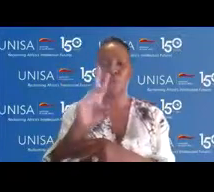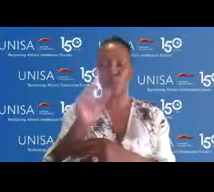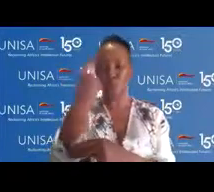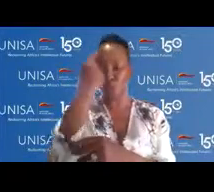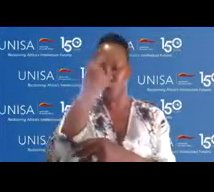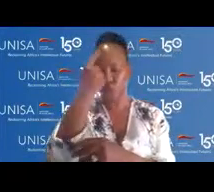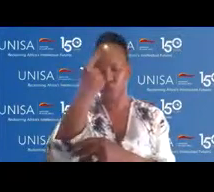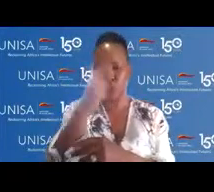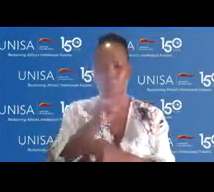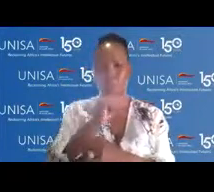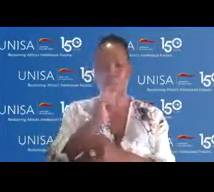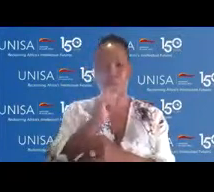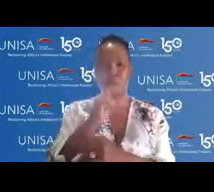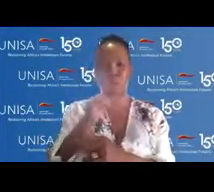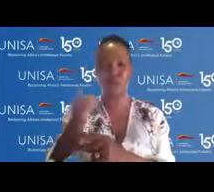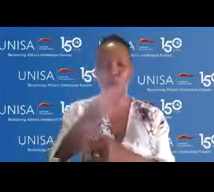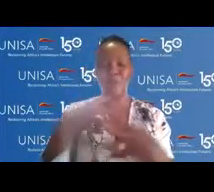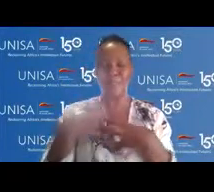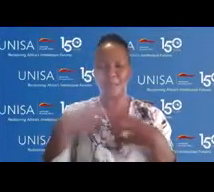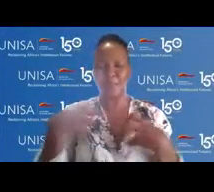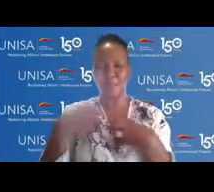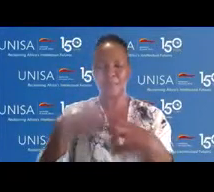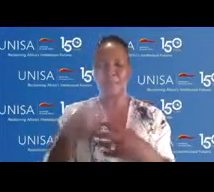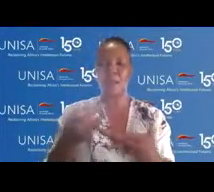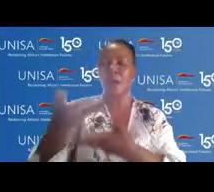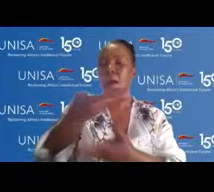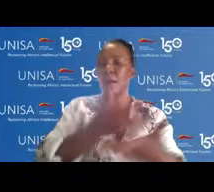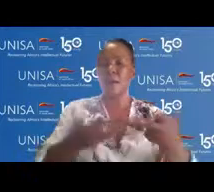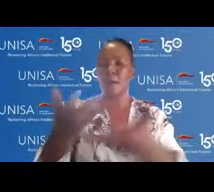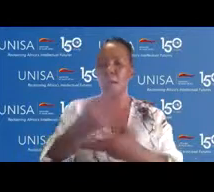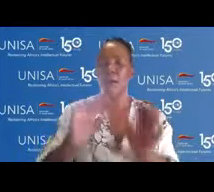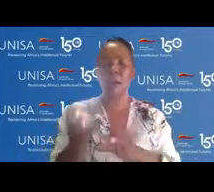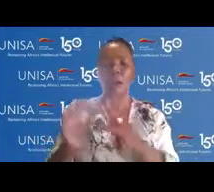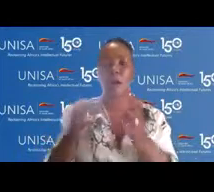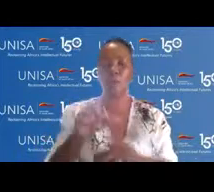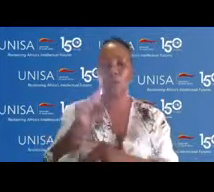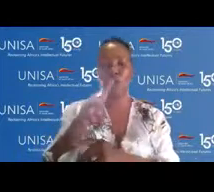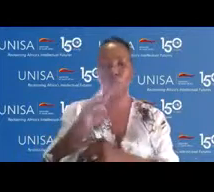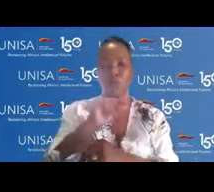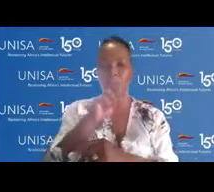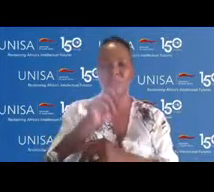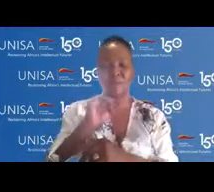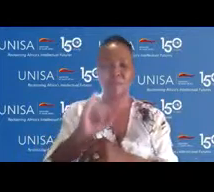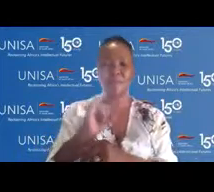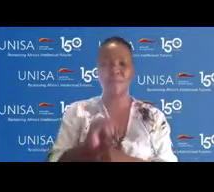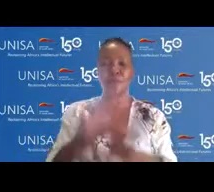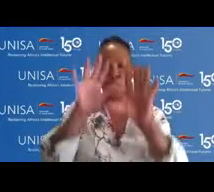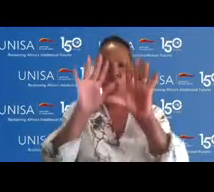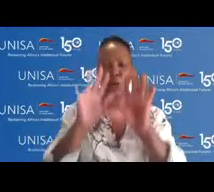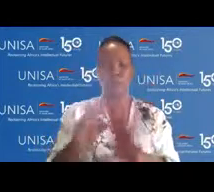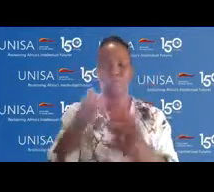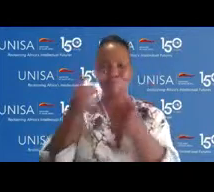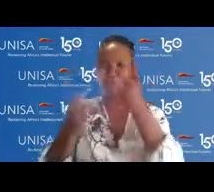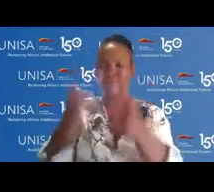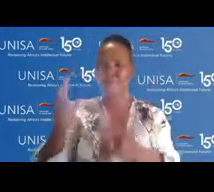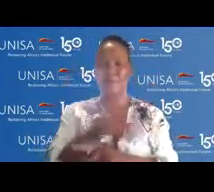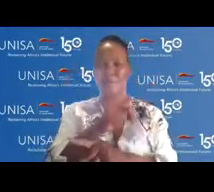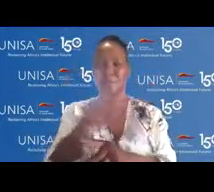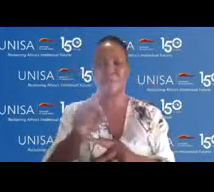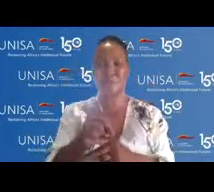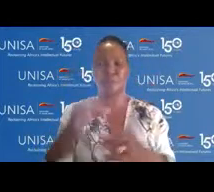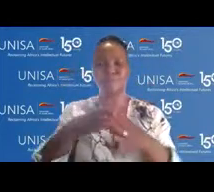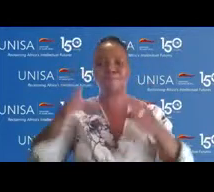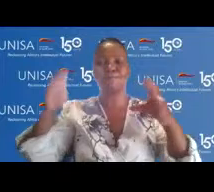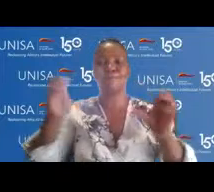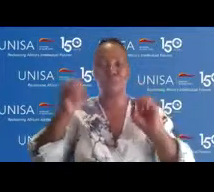exam and how you're engaging with Lwazi. So it's really, really awesome to see that you guys are really maximizing the opportunities that you